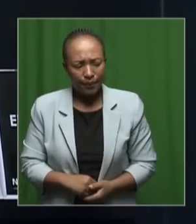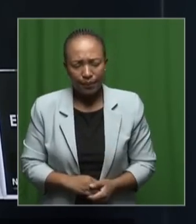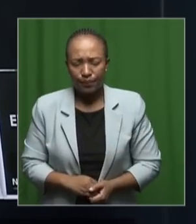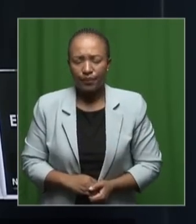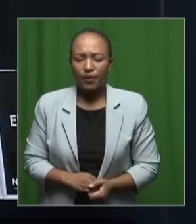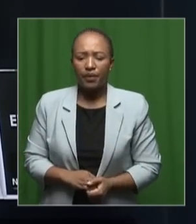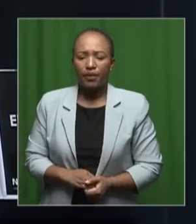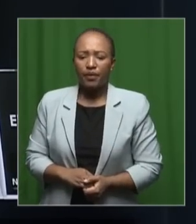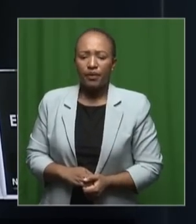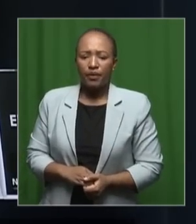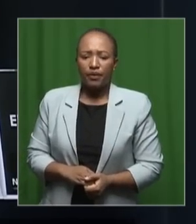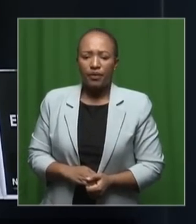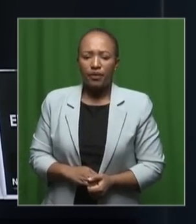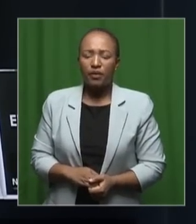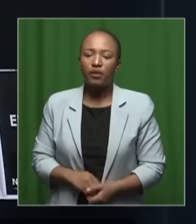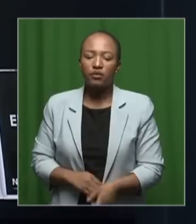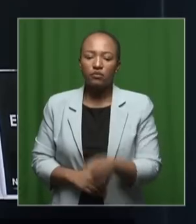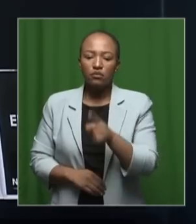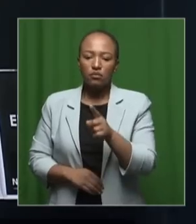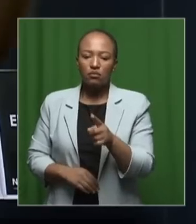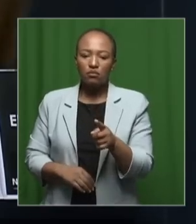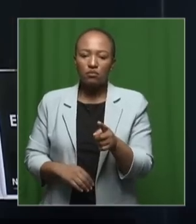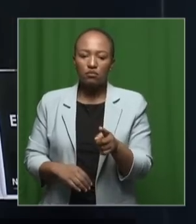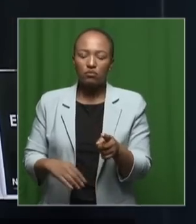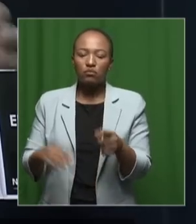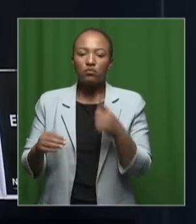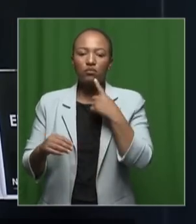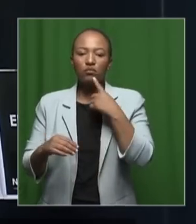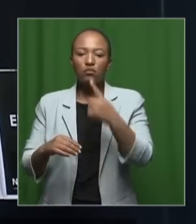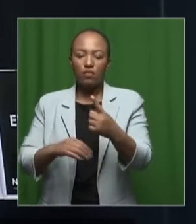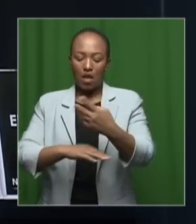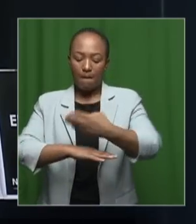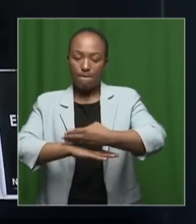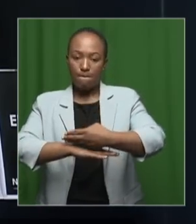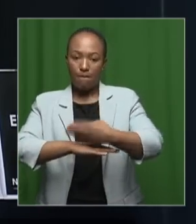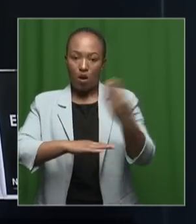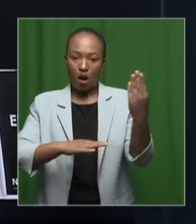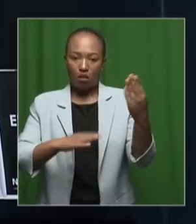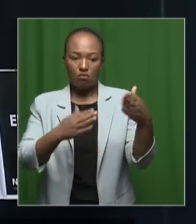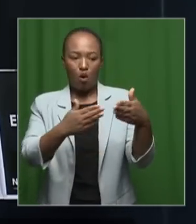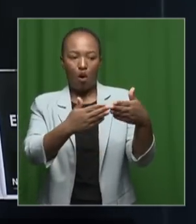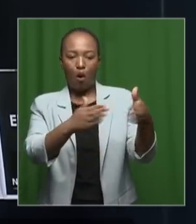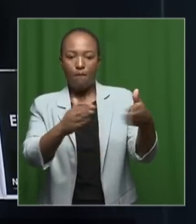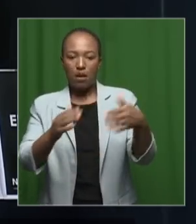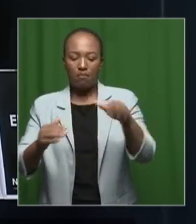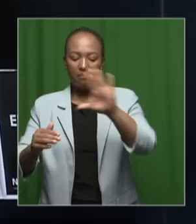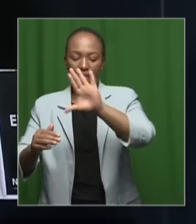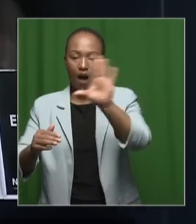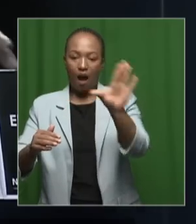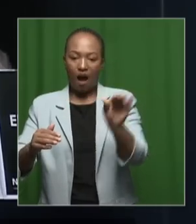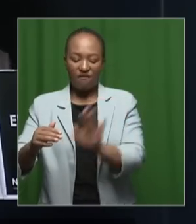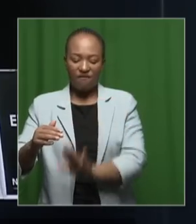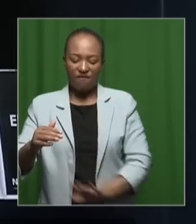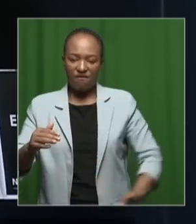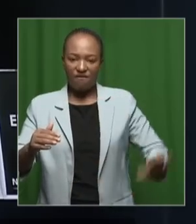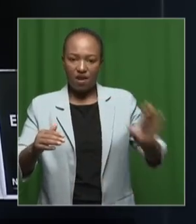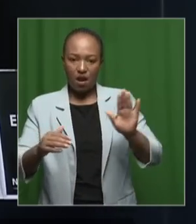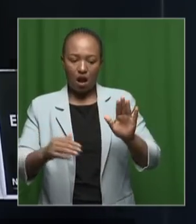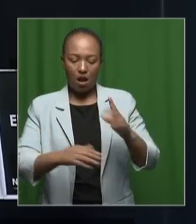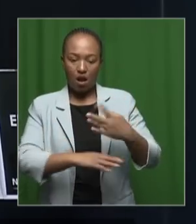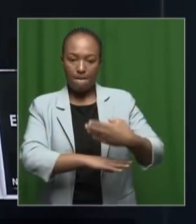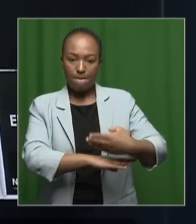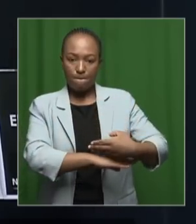you see, I want to unpack something when we talk about open borders. One Africa. When there's war in